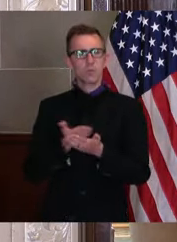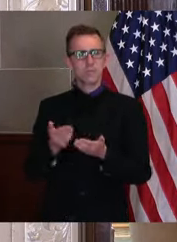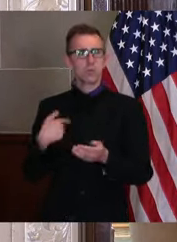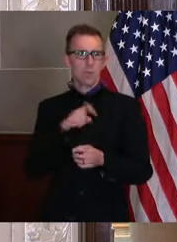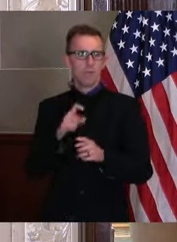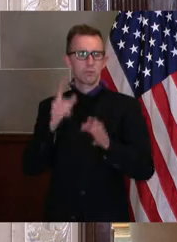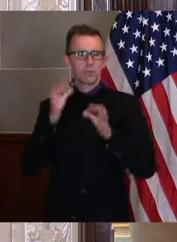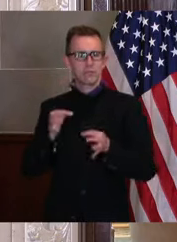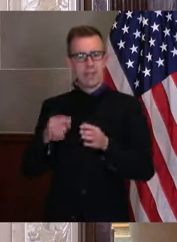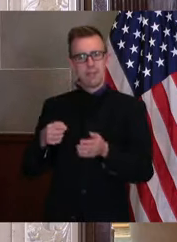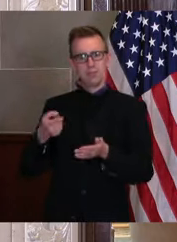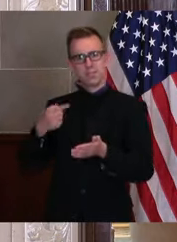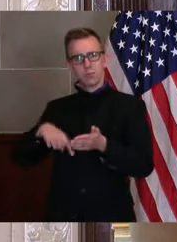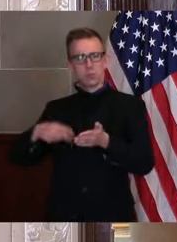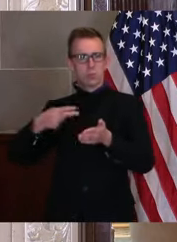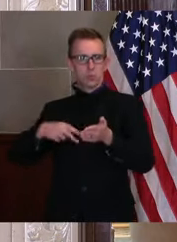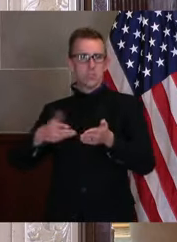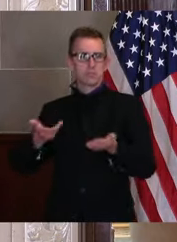decide in the next few weeks.